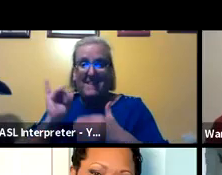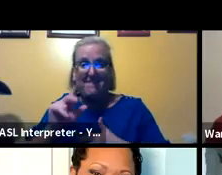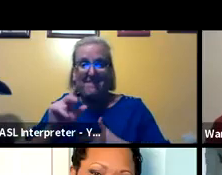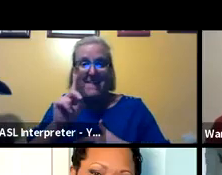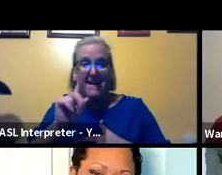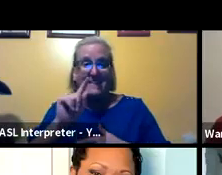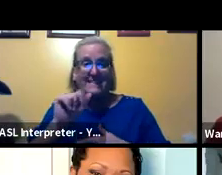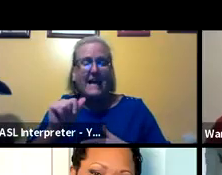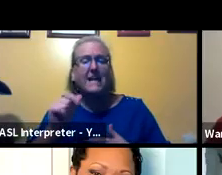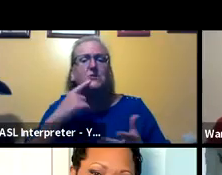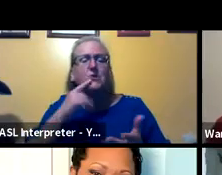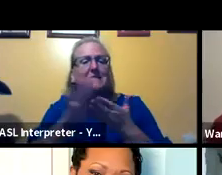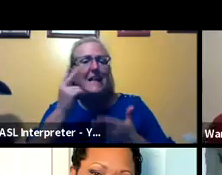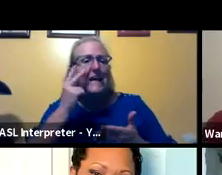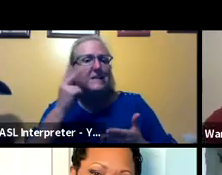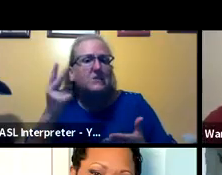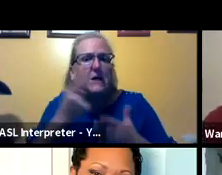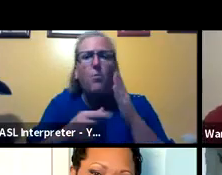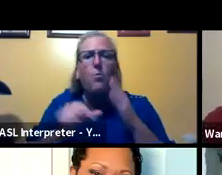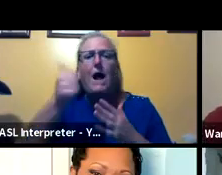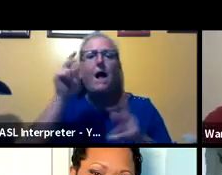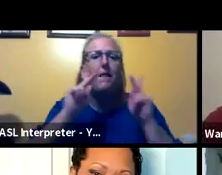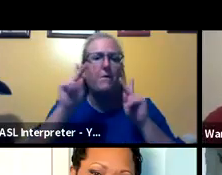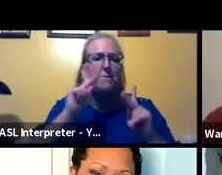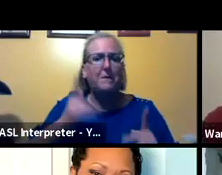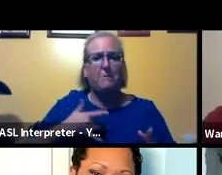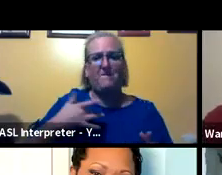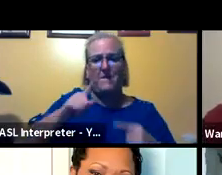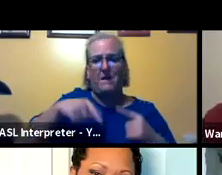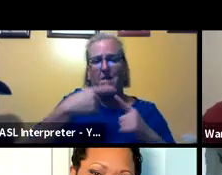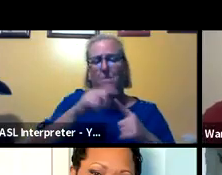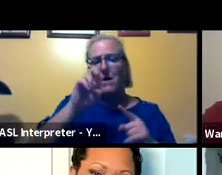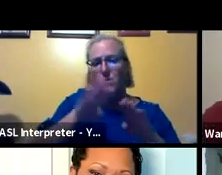the community was thinking about reopening plans.